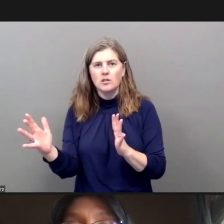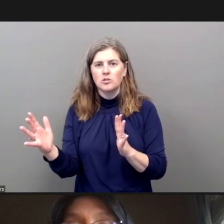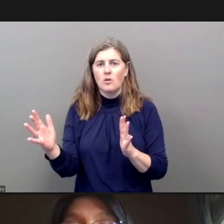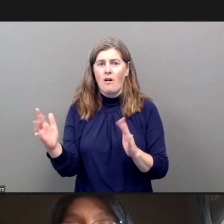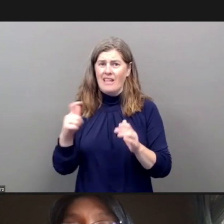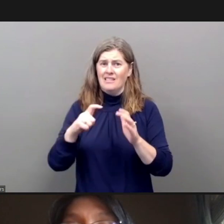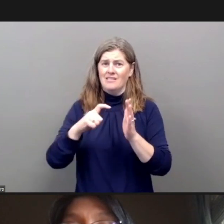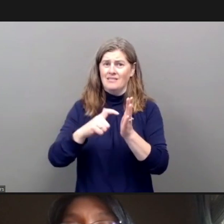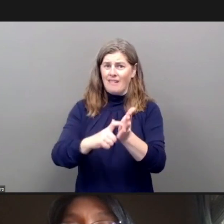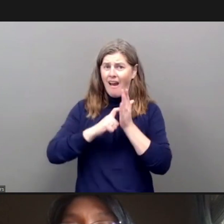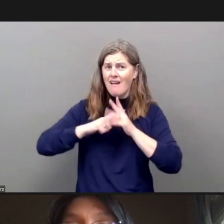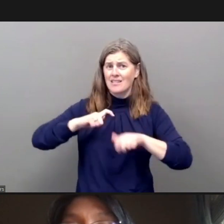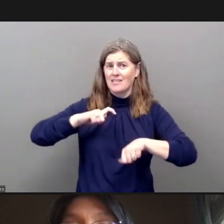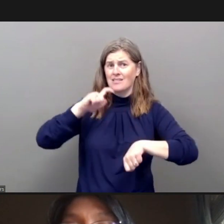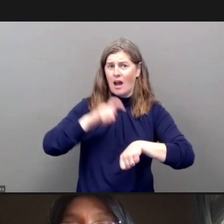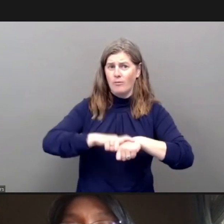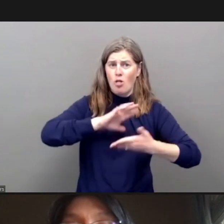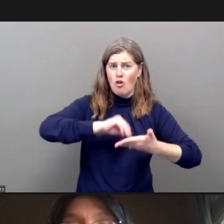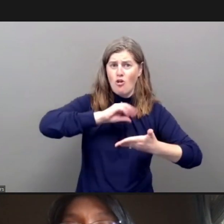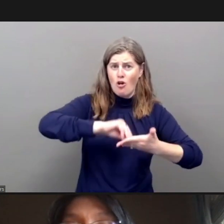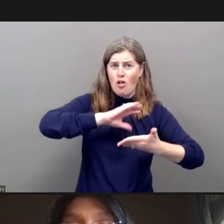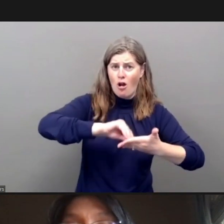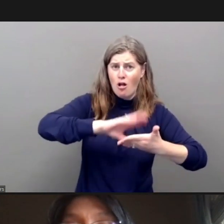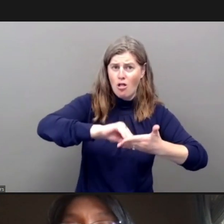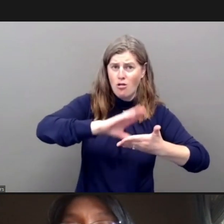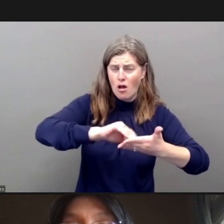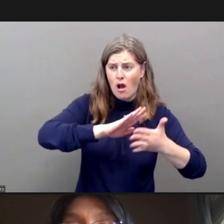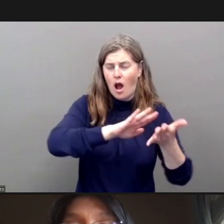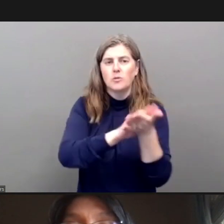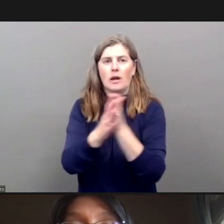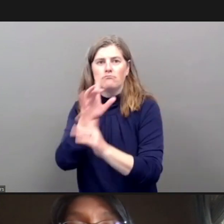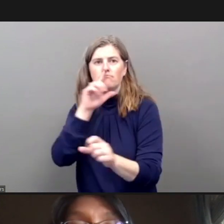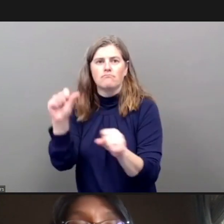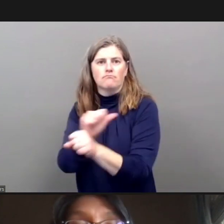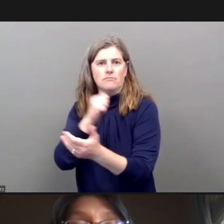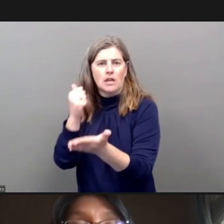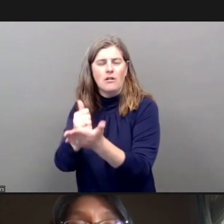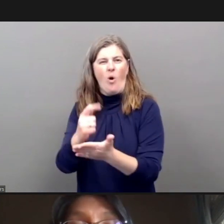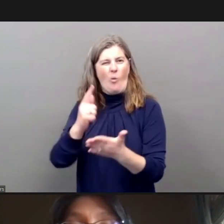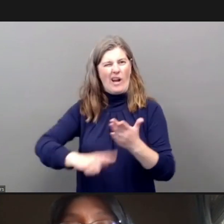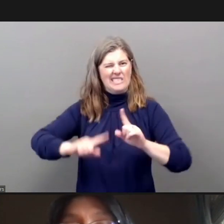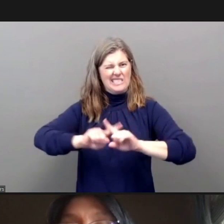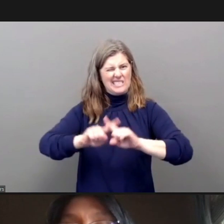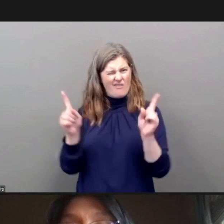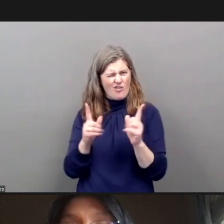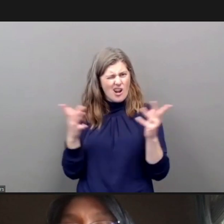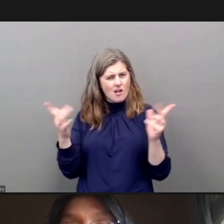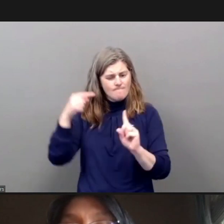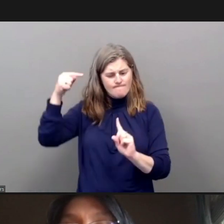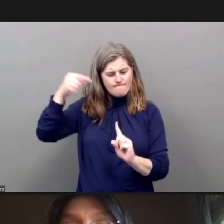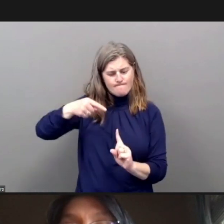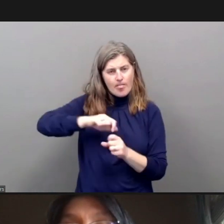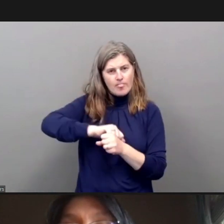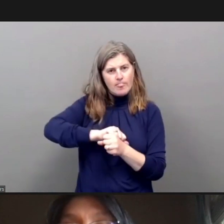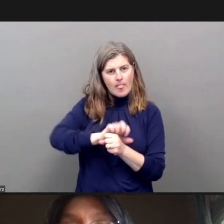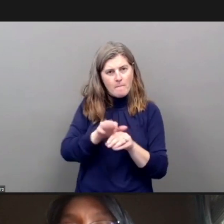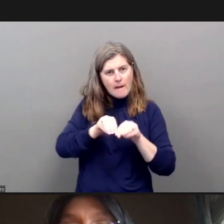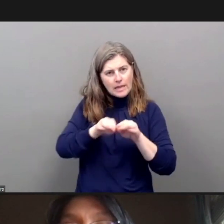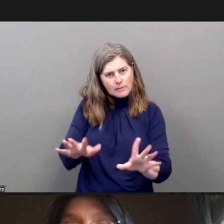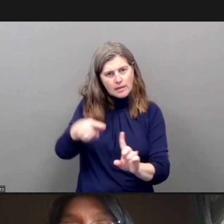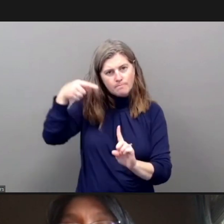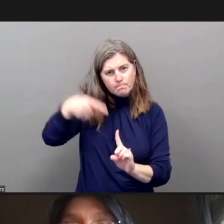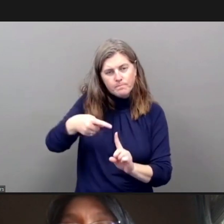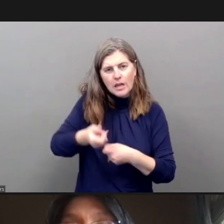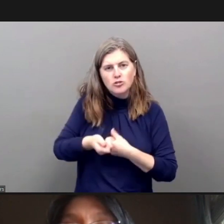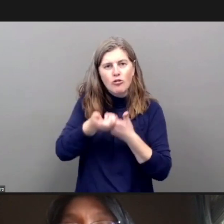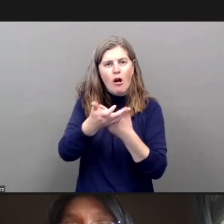is significant. What I do think is different, though, is the pandemic has really raised